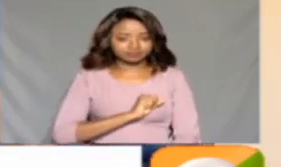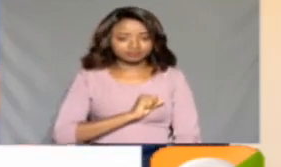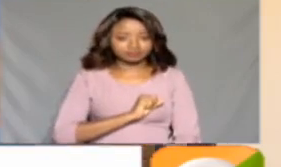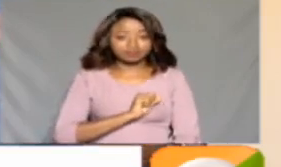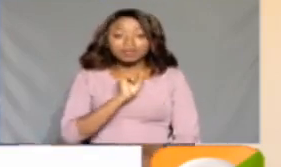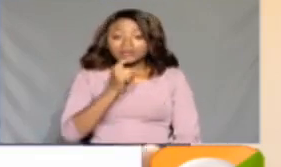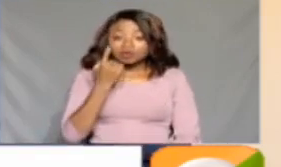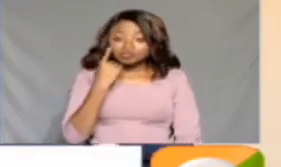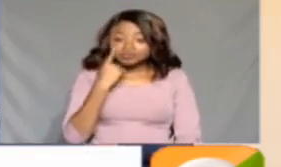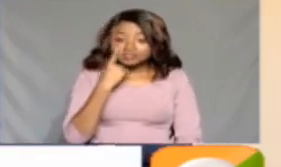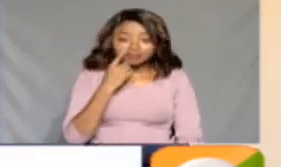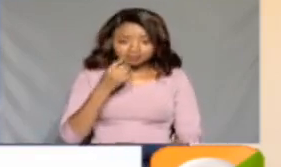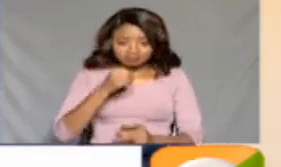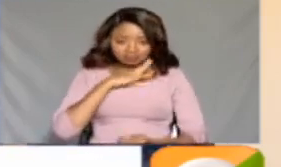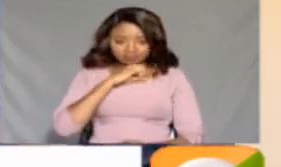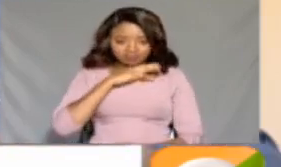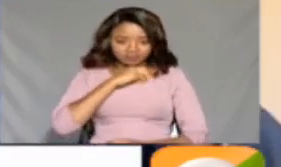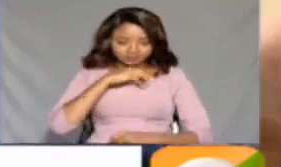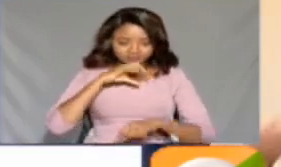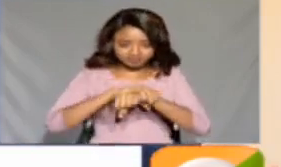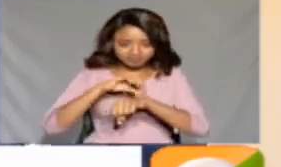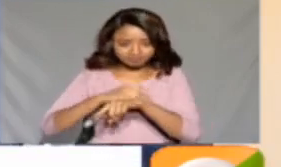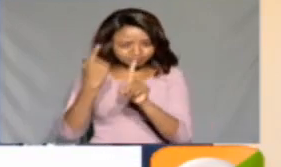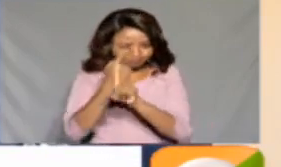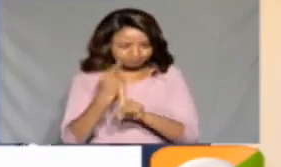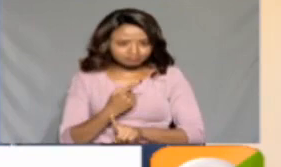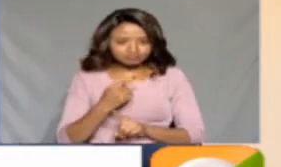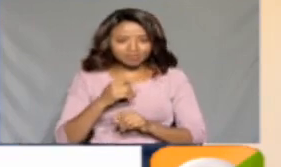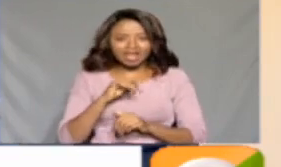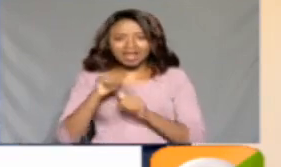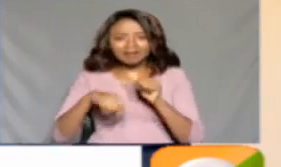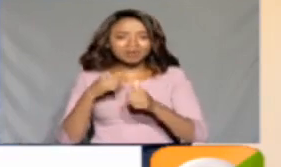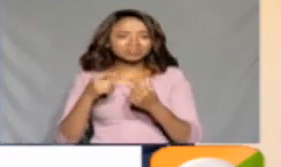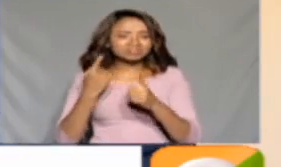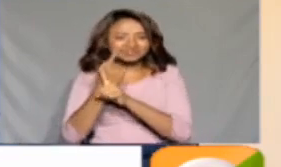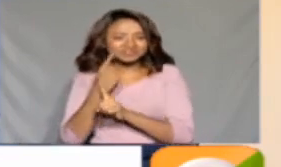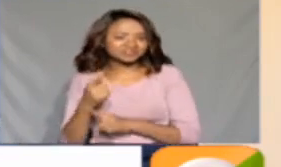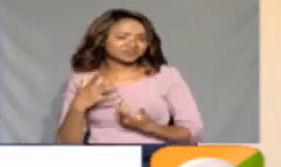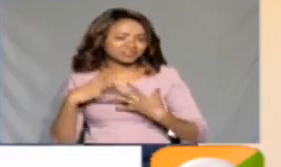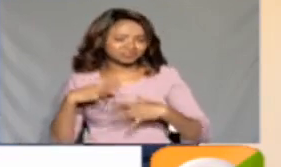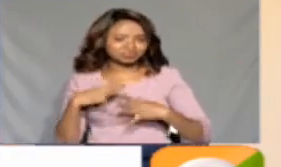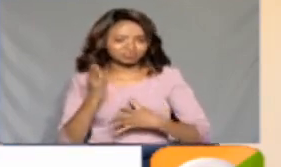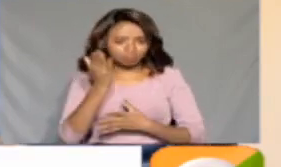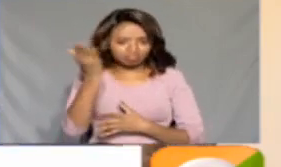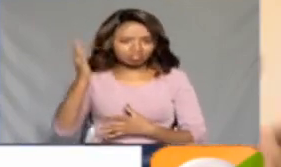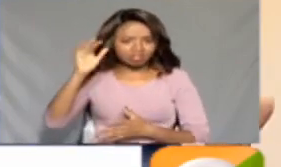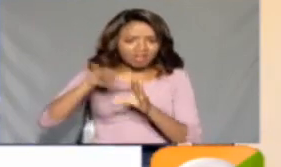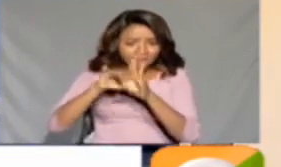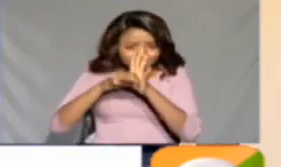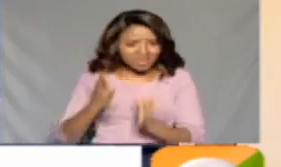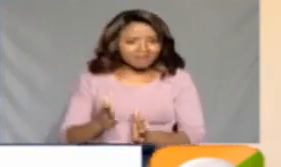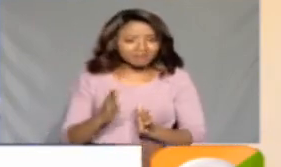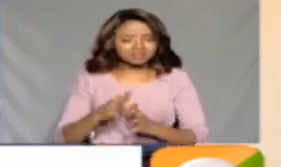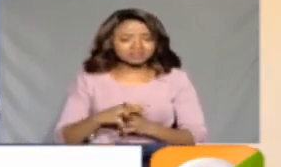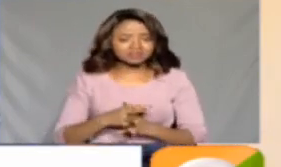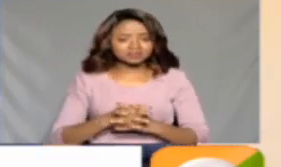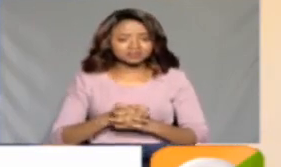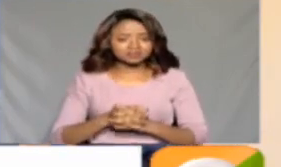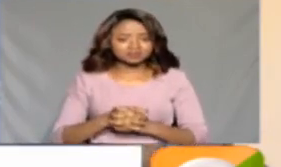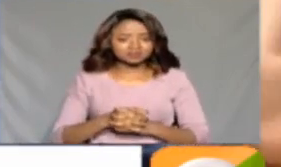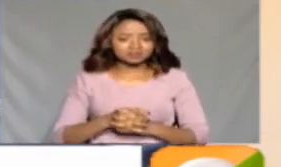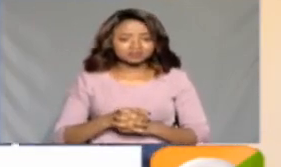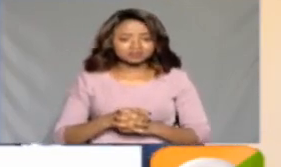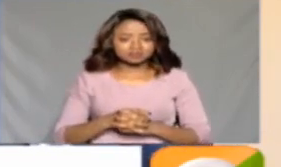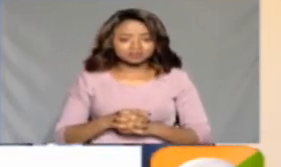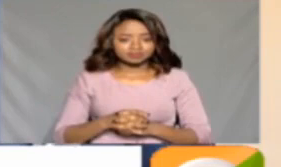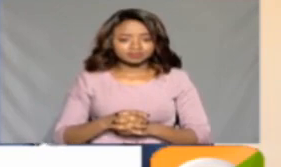number of complaints I've had from about Murkomen, about Sudi, I mean, regarding what? Kibra? Not regarding